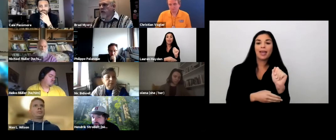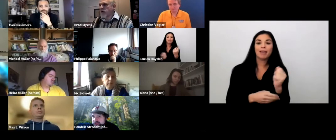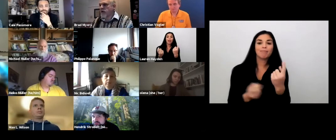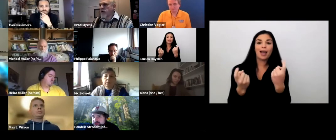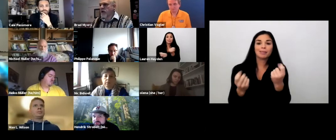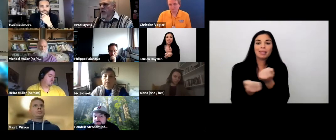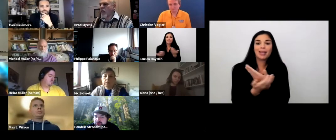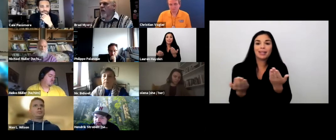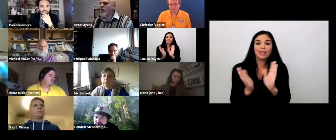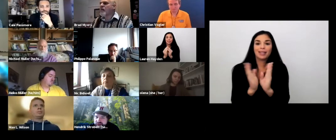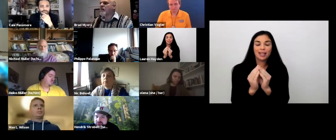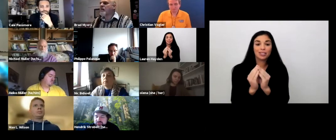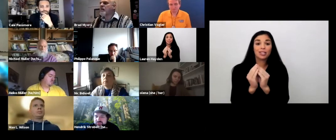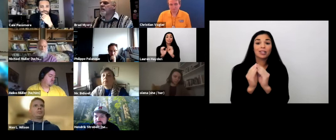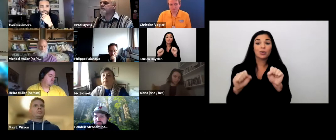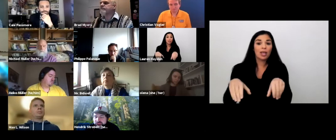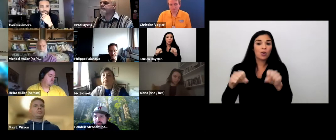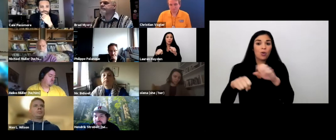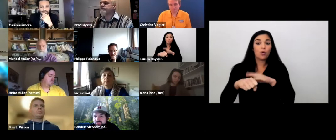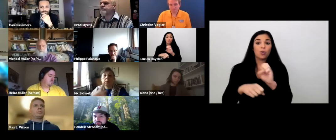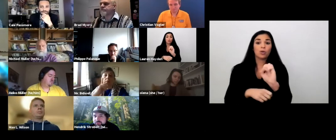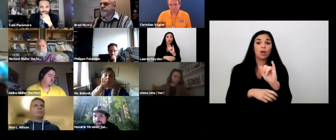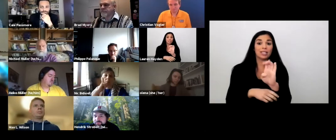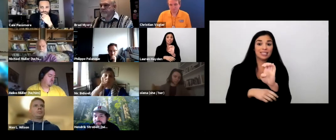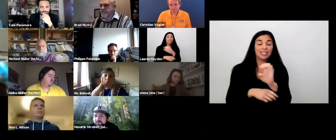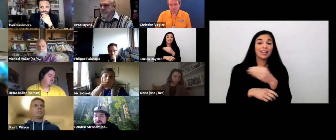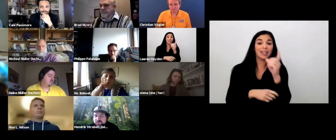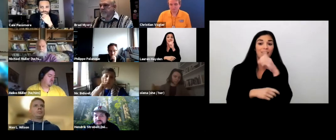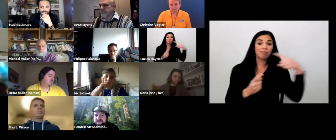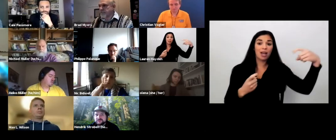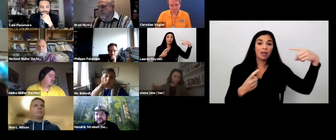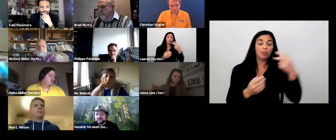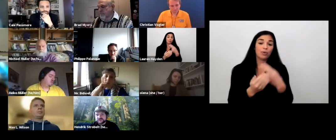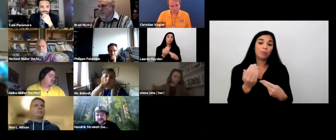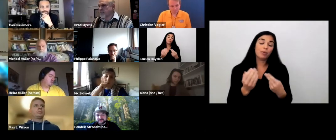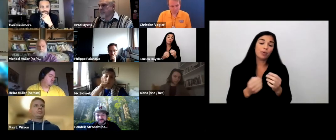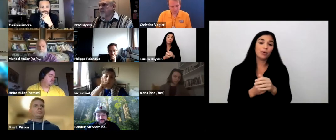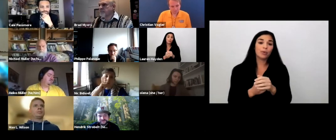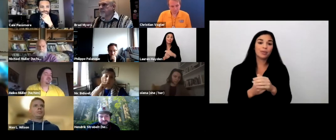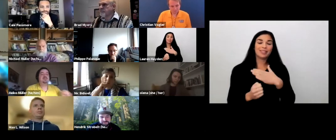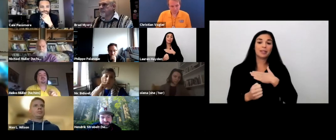on site and broadcast hybridly as well. So these are my two cents.